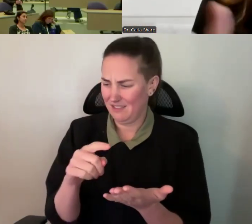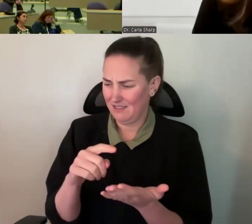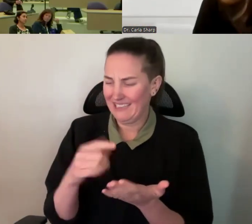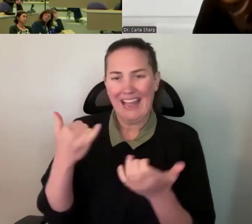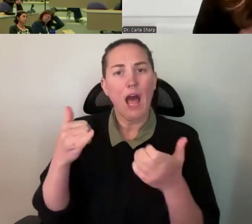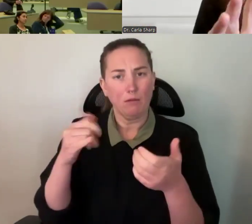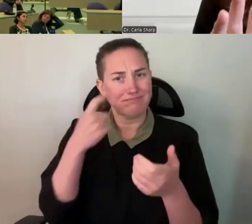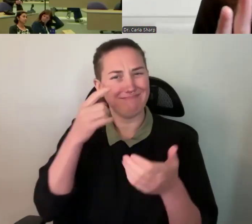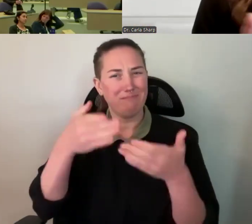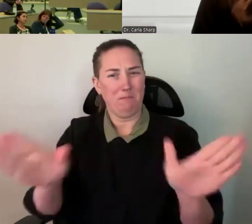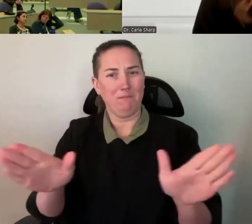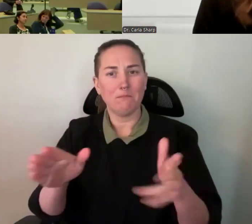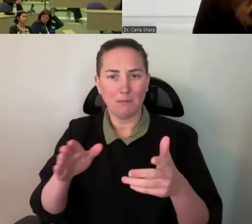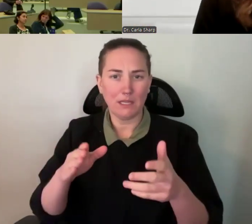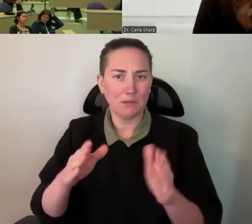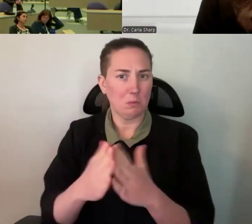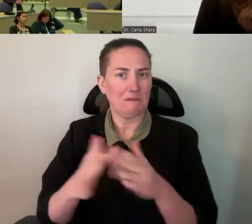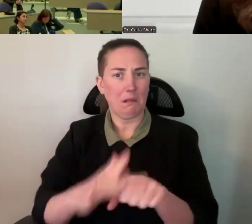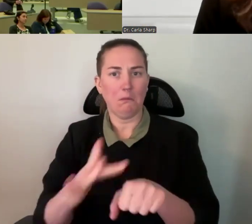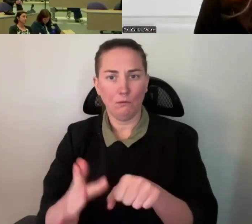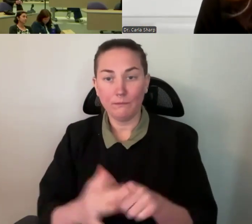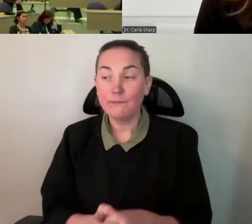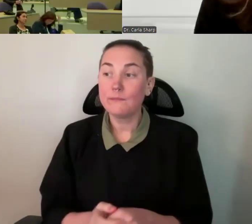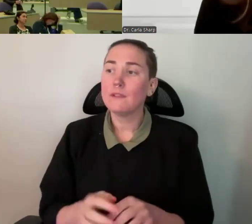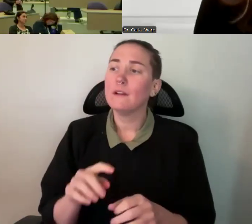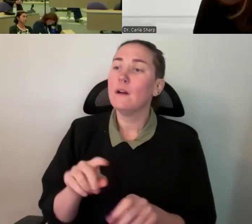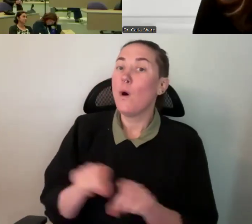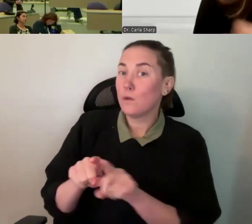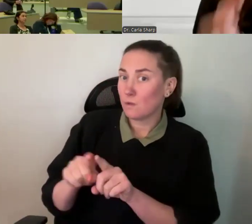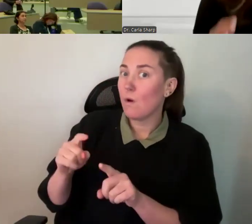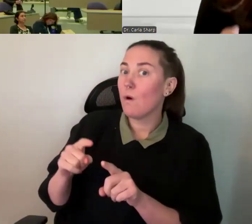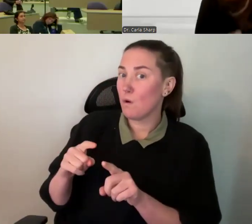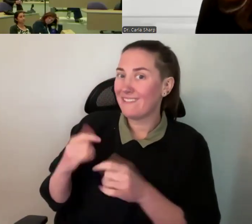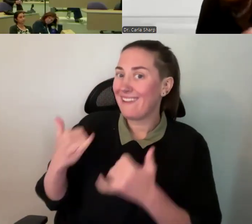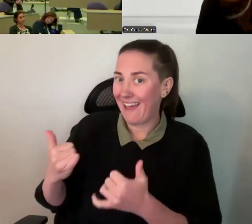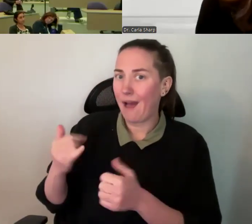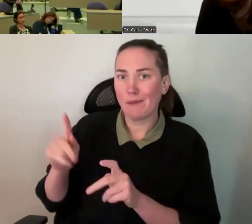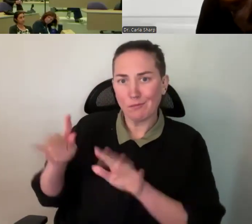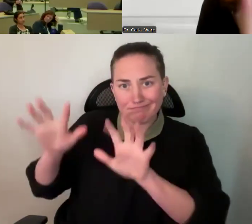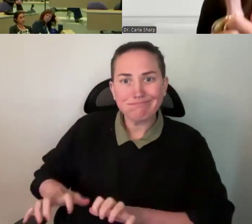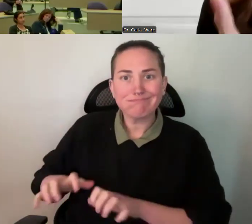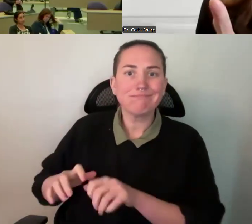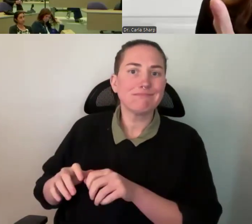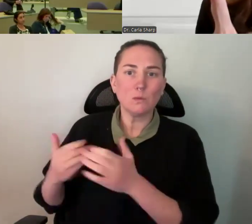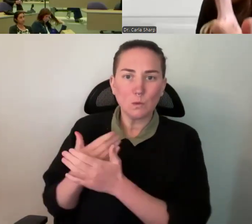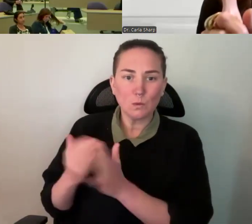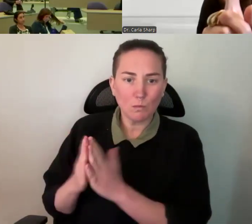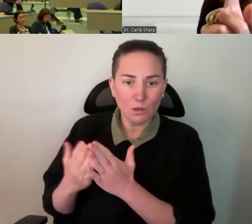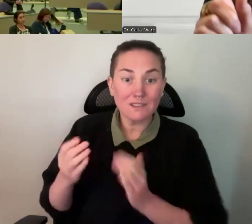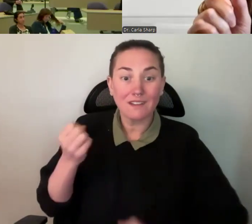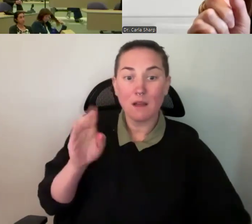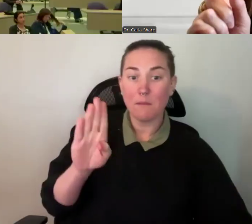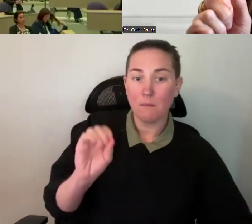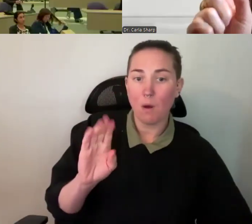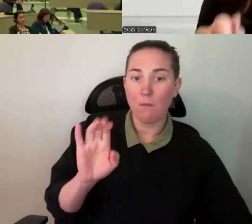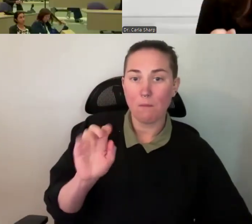right now. I know that there are other books underway that is trying to do just that. Bo Bach has